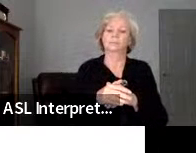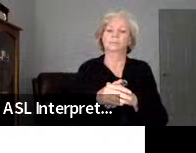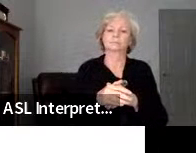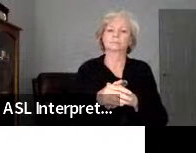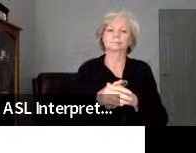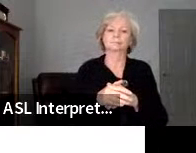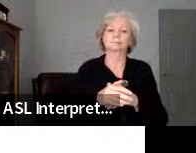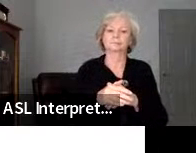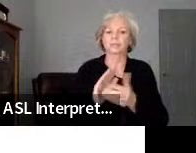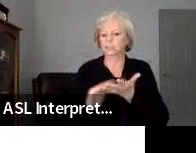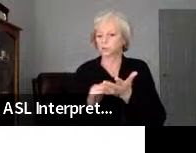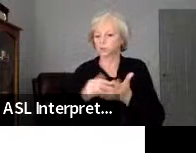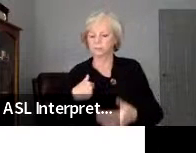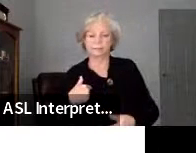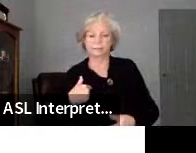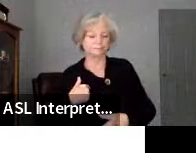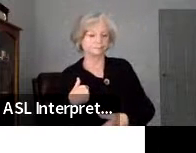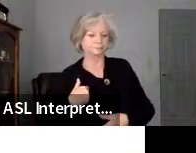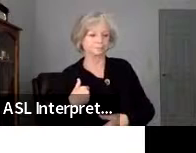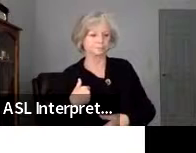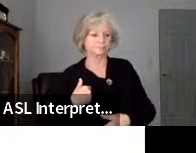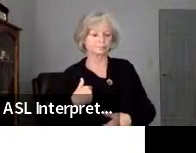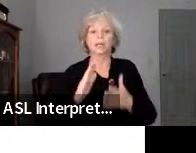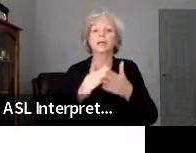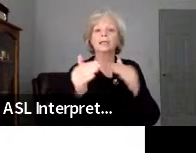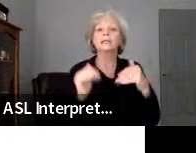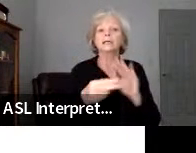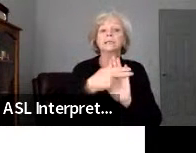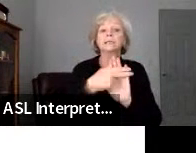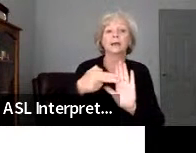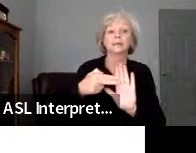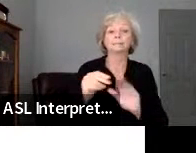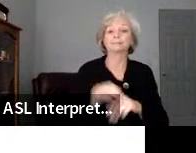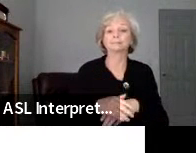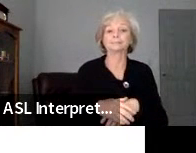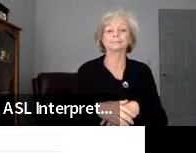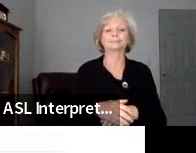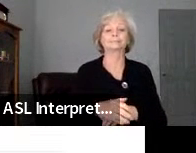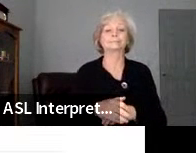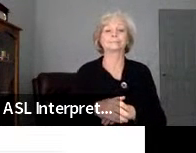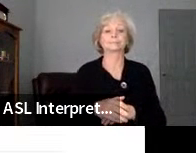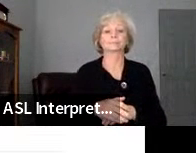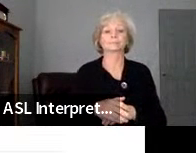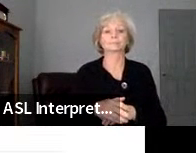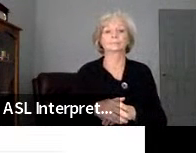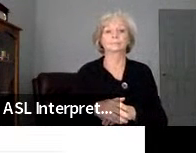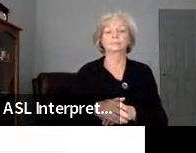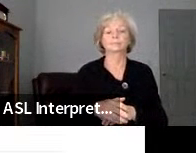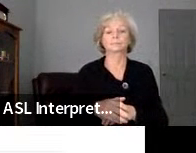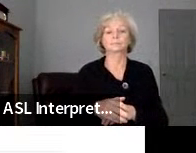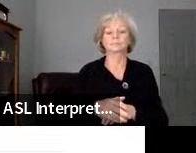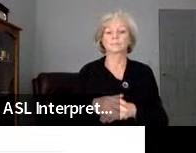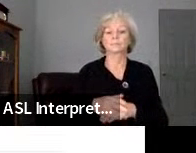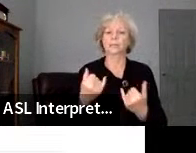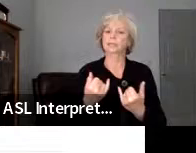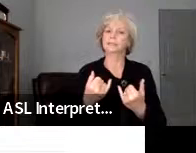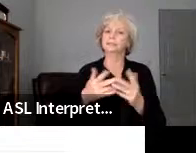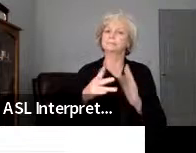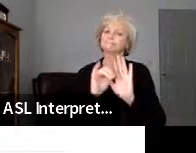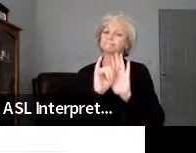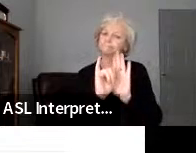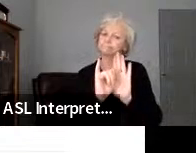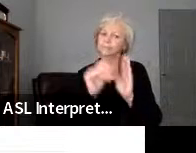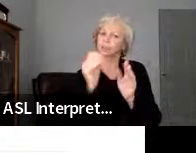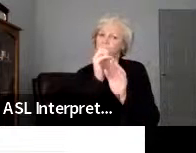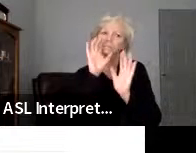Next slide, please. And this is just an illustration. If you actually look